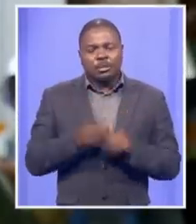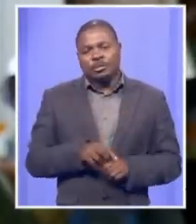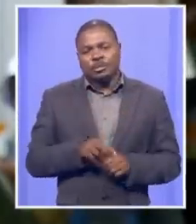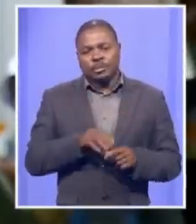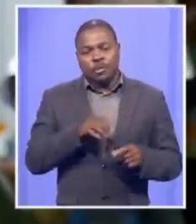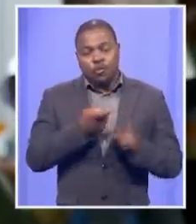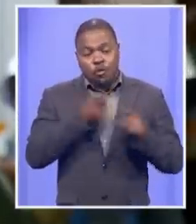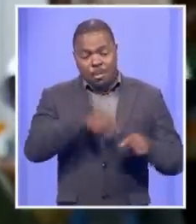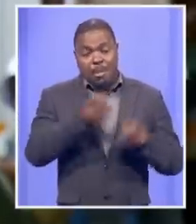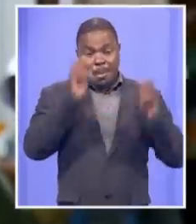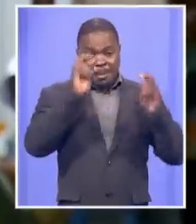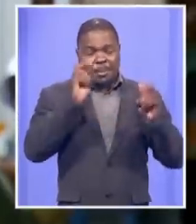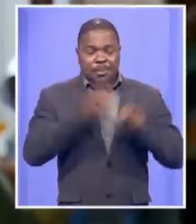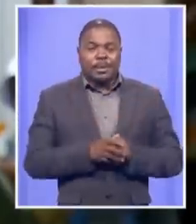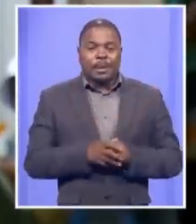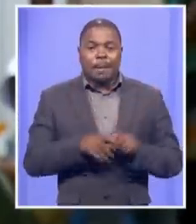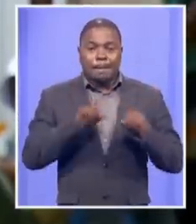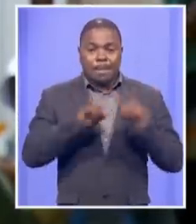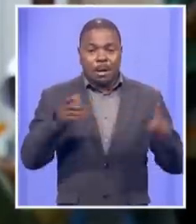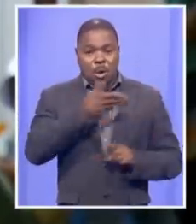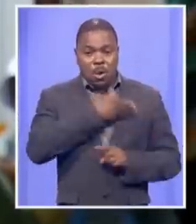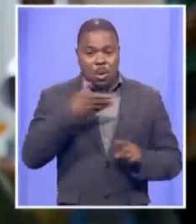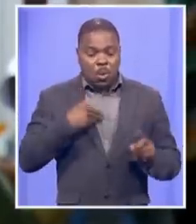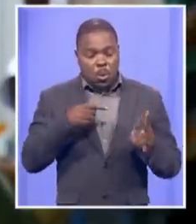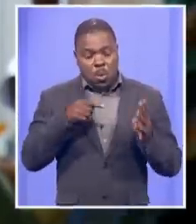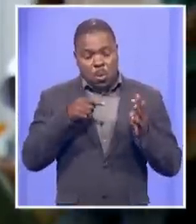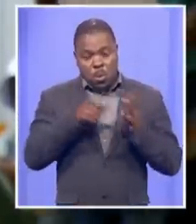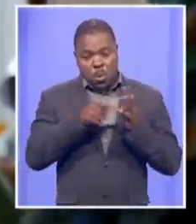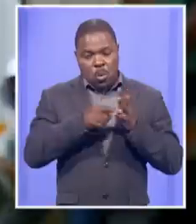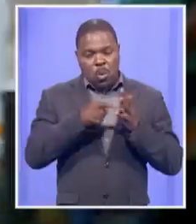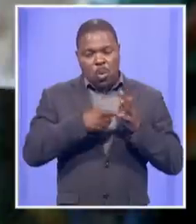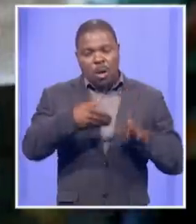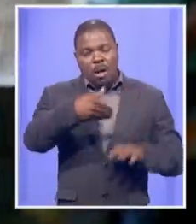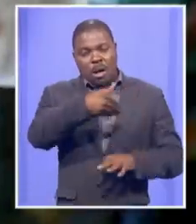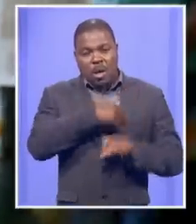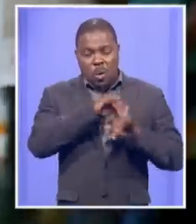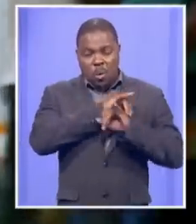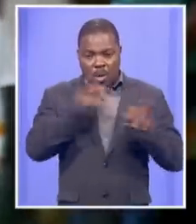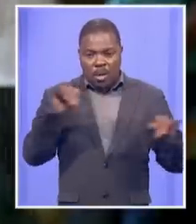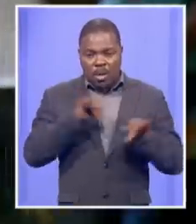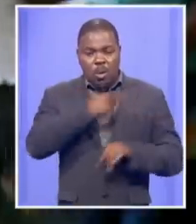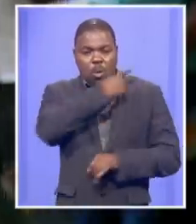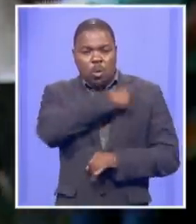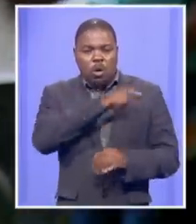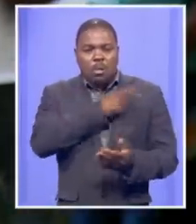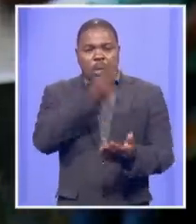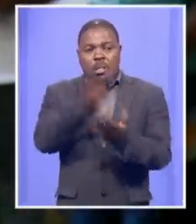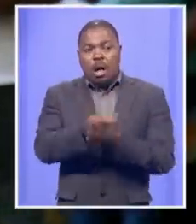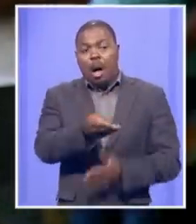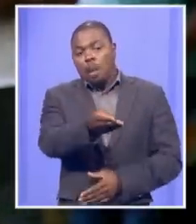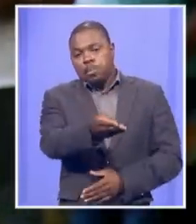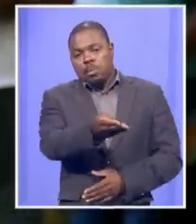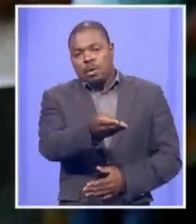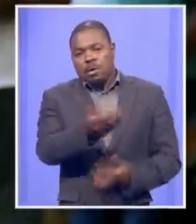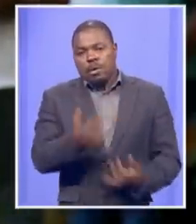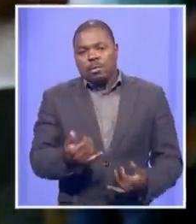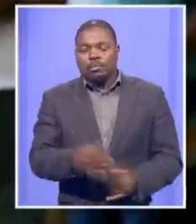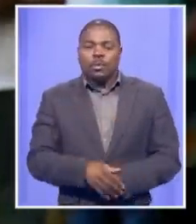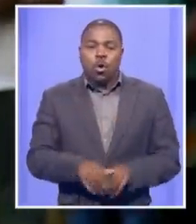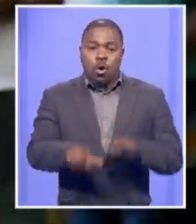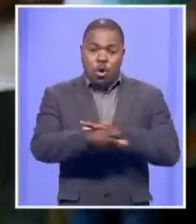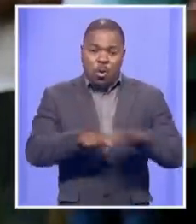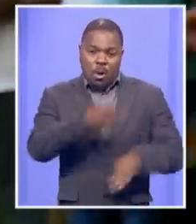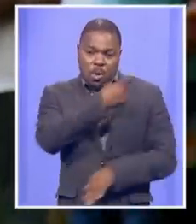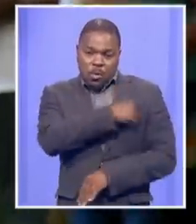particular buses. But the lady that was critically injured, I understand, is in the local hospital. Yeah, she was was taken to hospital. And